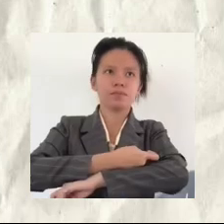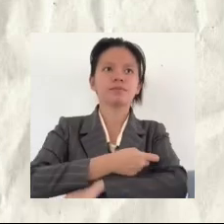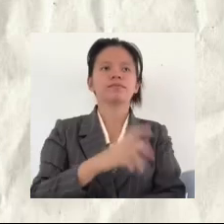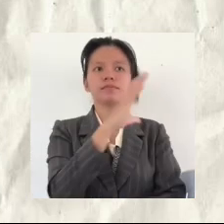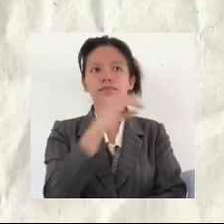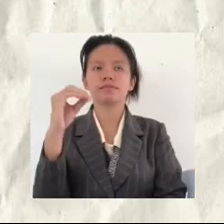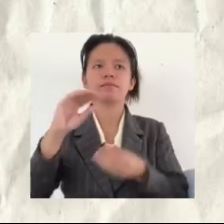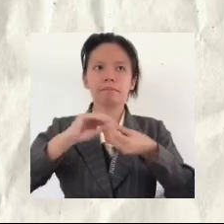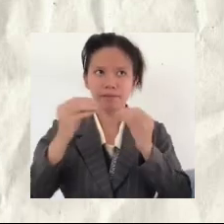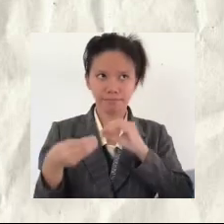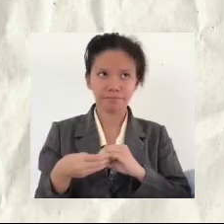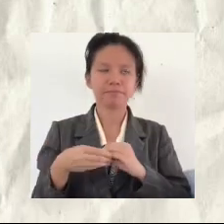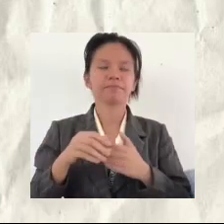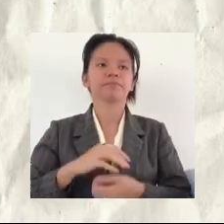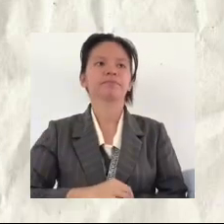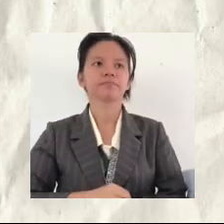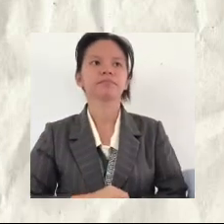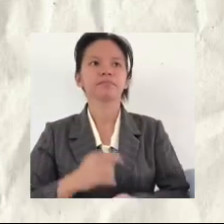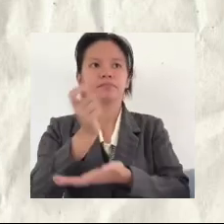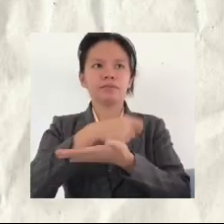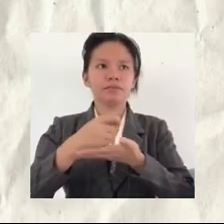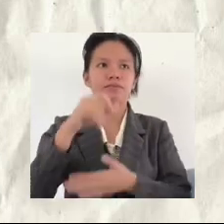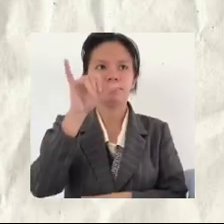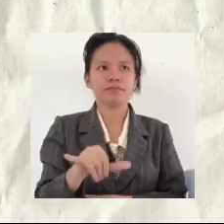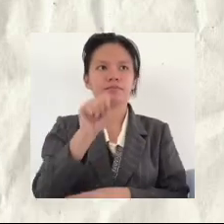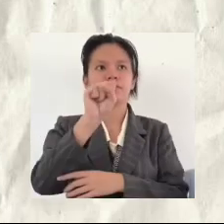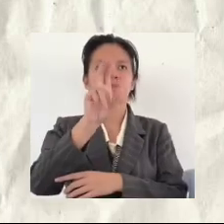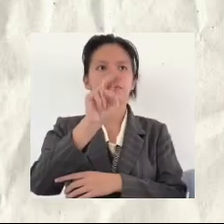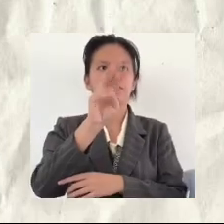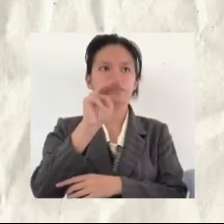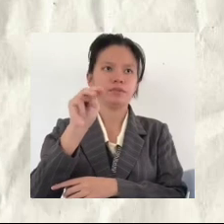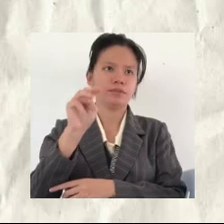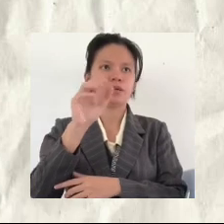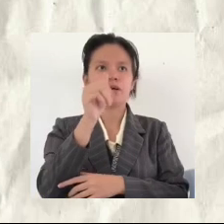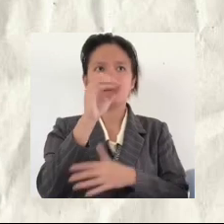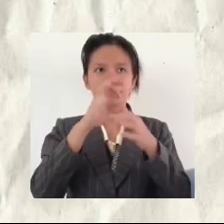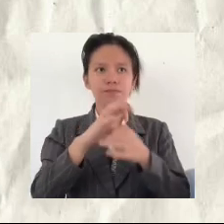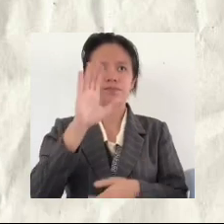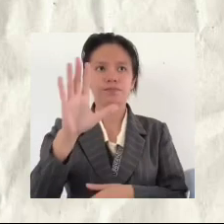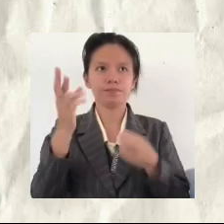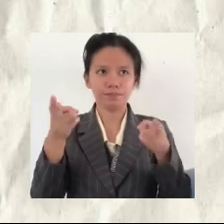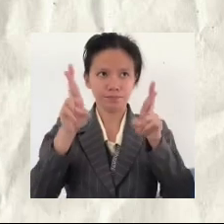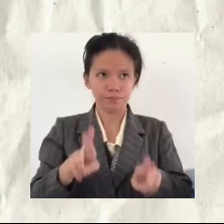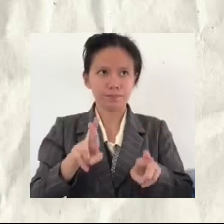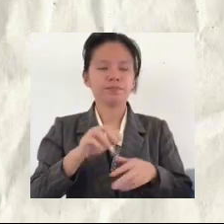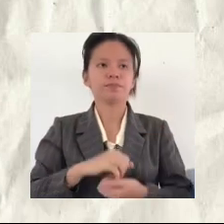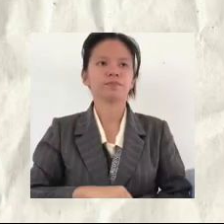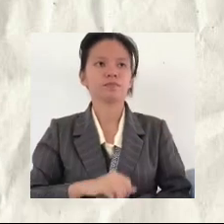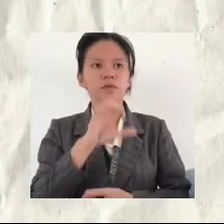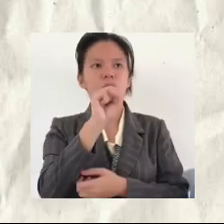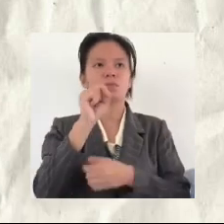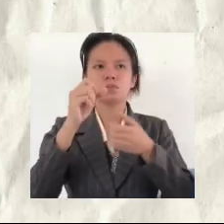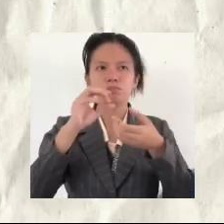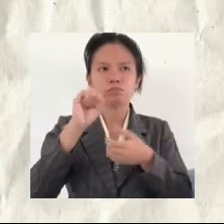one is use clear headings and subheadings following the order of your research question. The third one